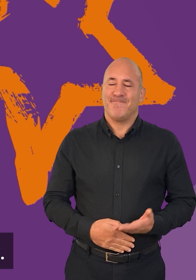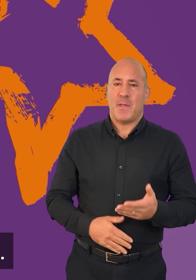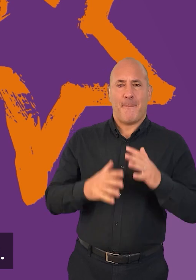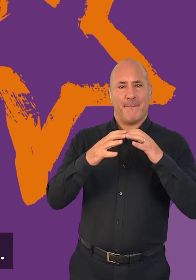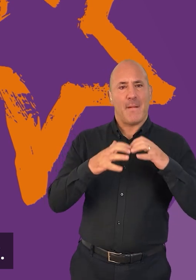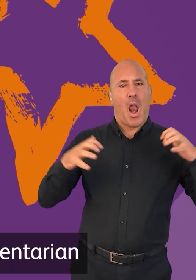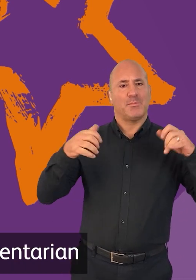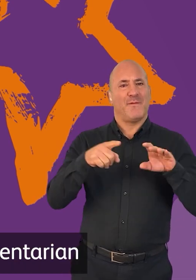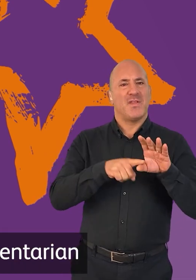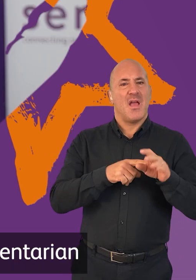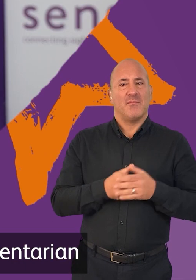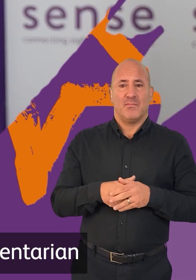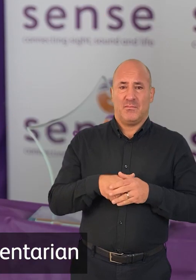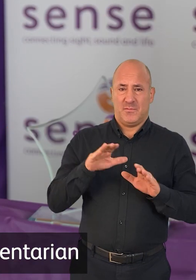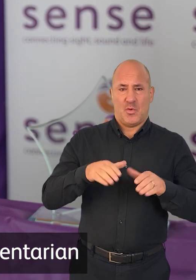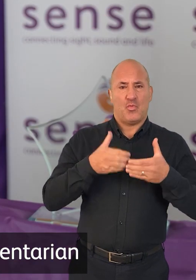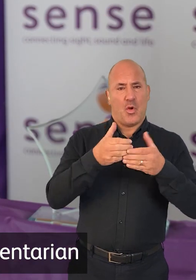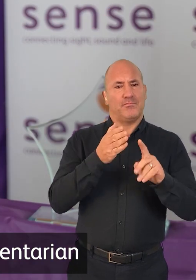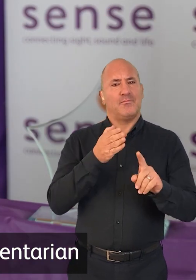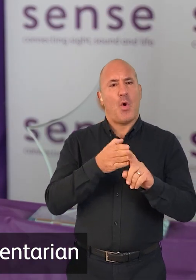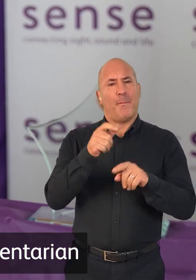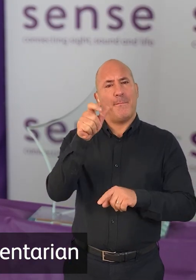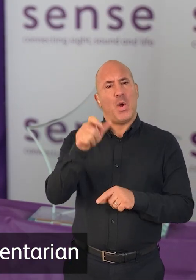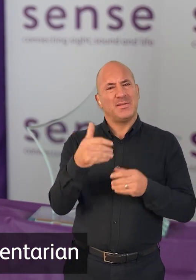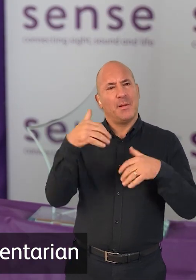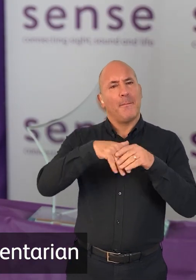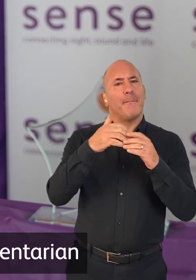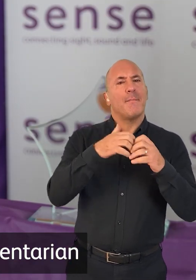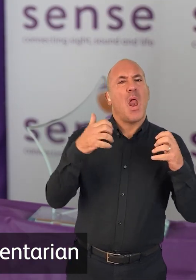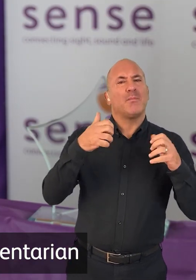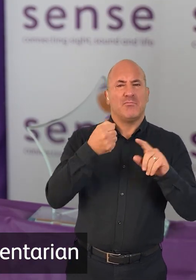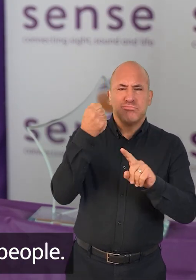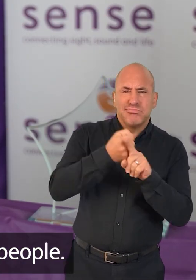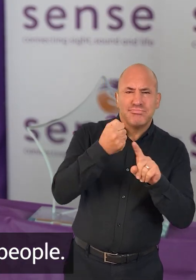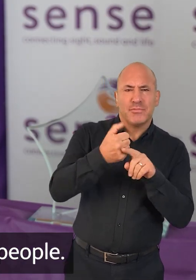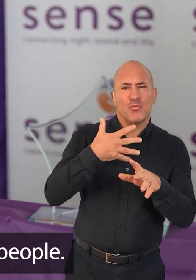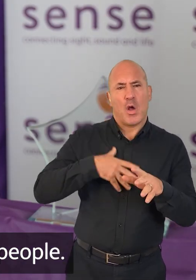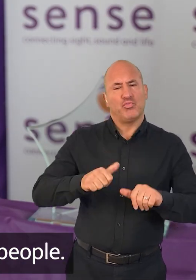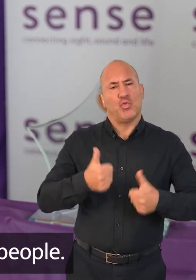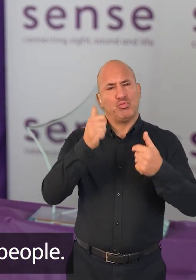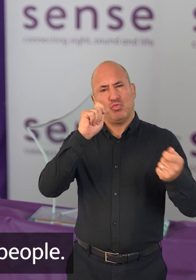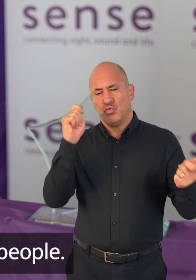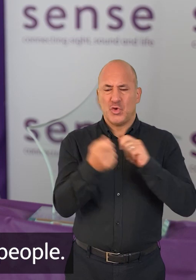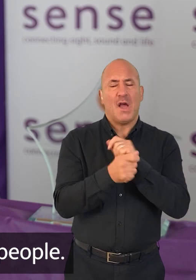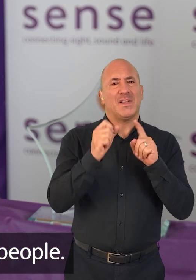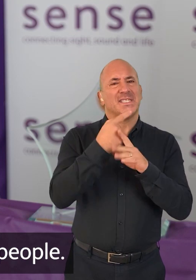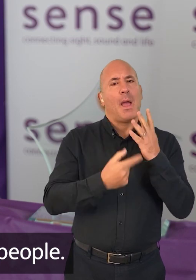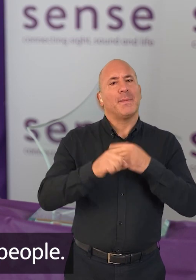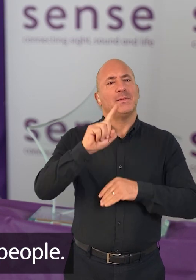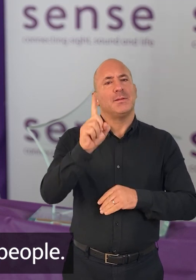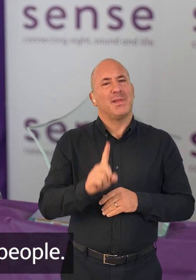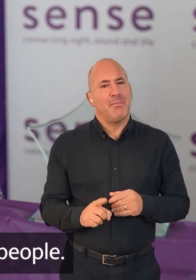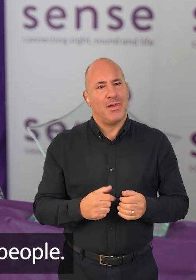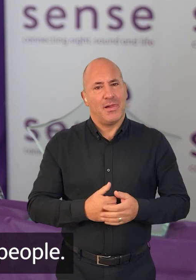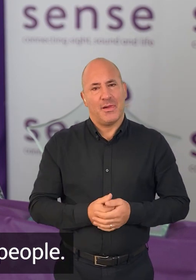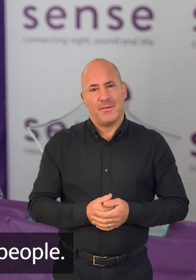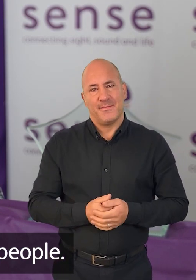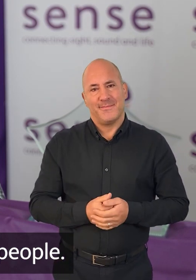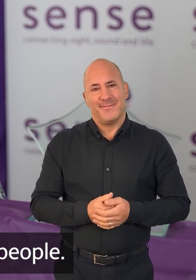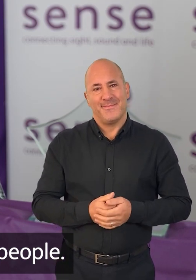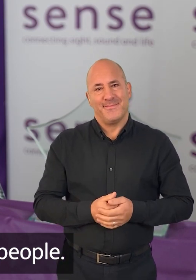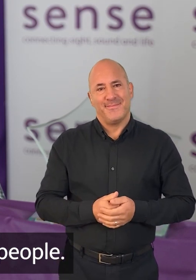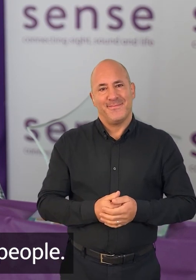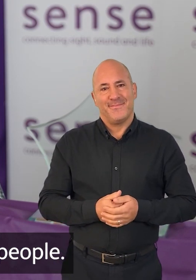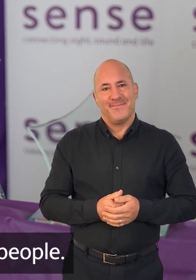Parliamentarian of the Year. This award recognises the work of a parliamentarian in promoting positive change for disabled people.